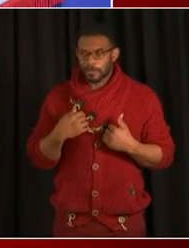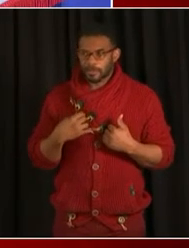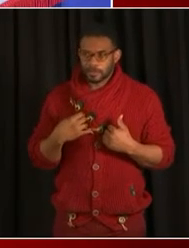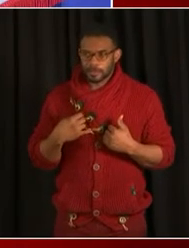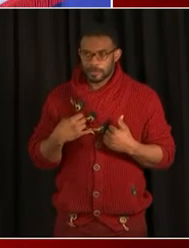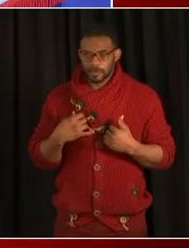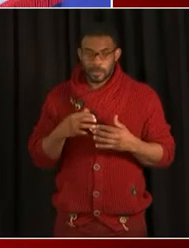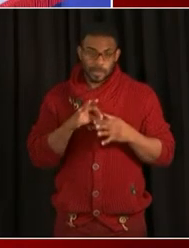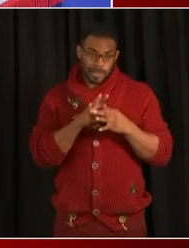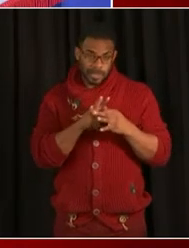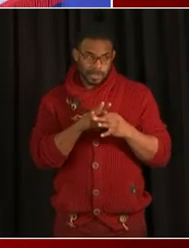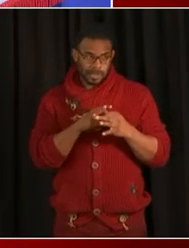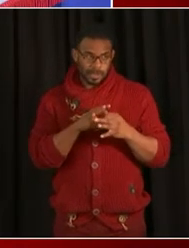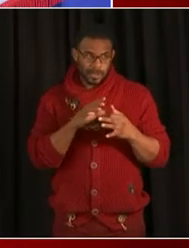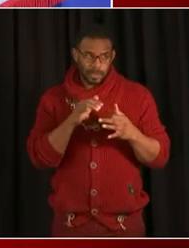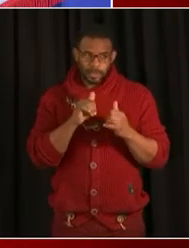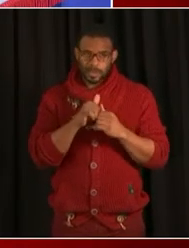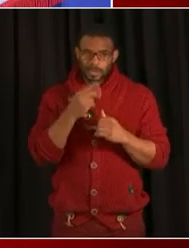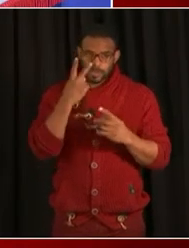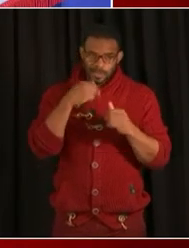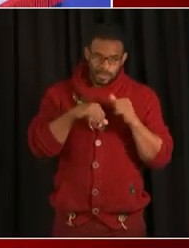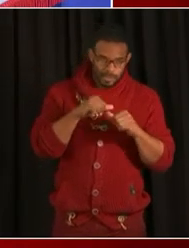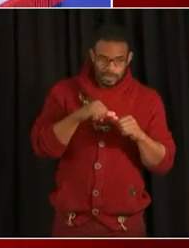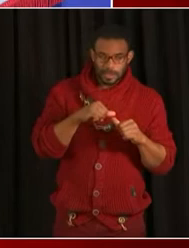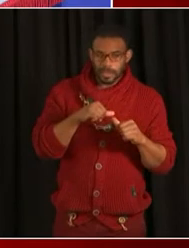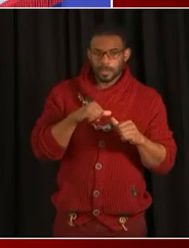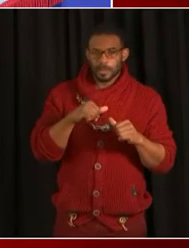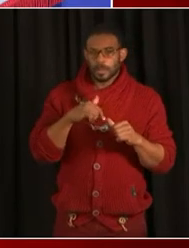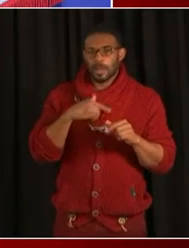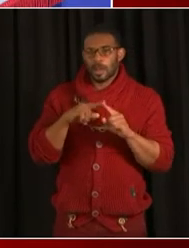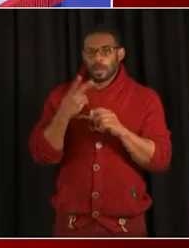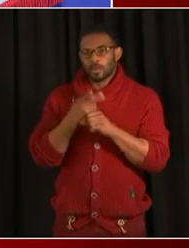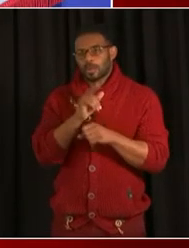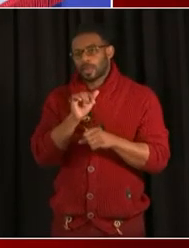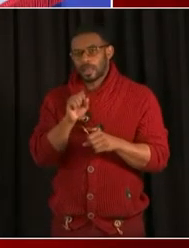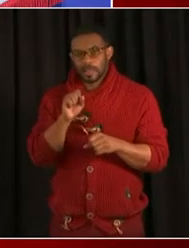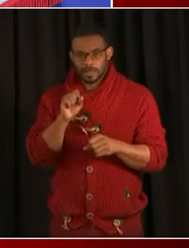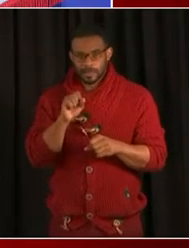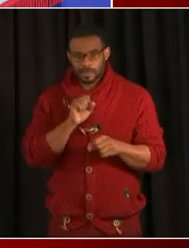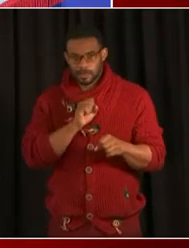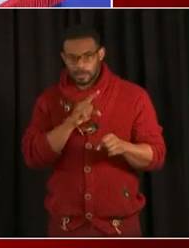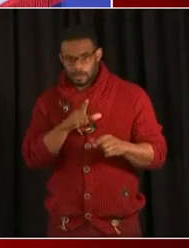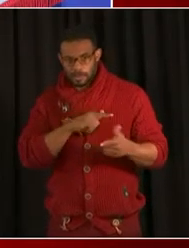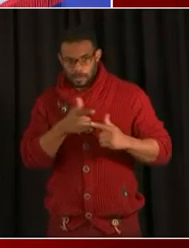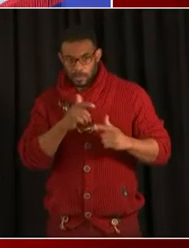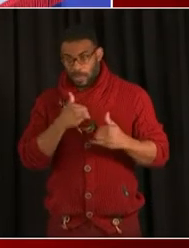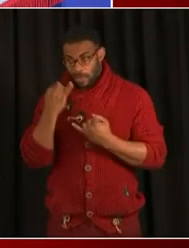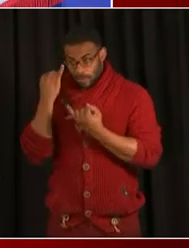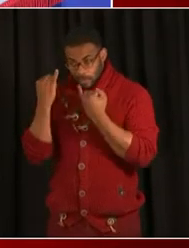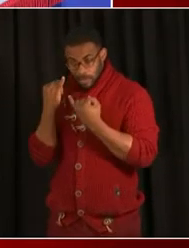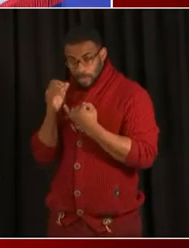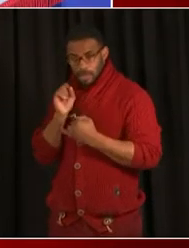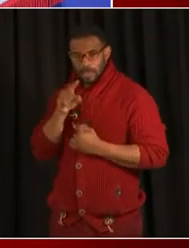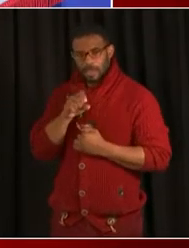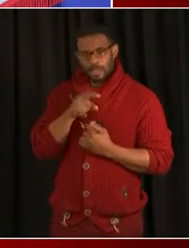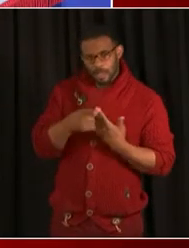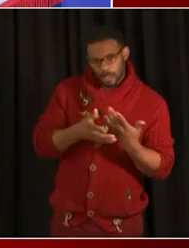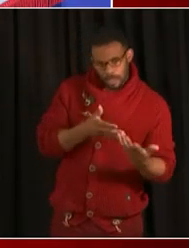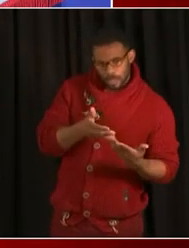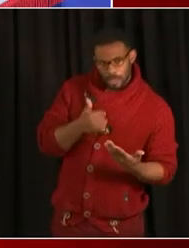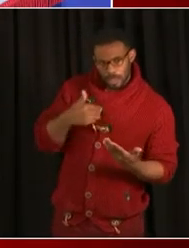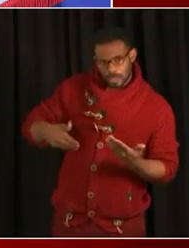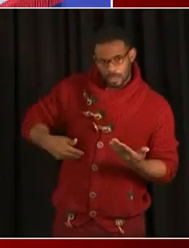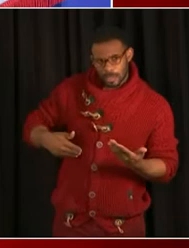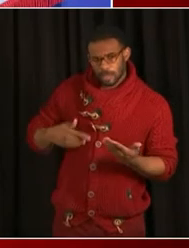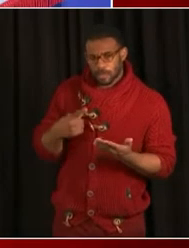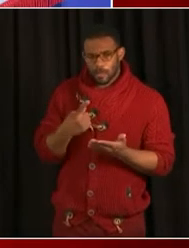a relationship that we could tease each other, but I also use him as a sounding board when we have ideas to really get